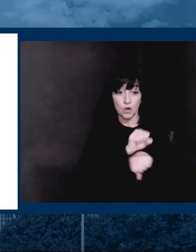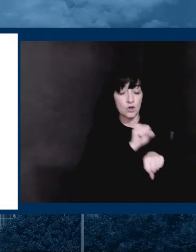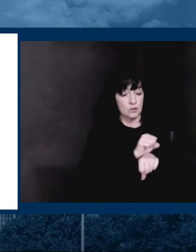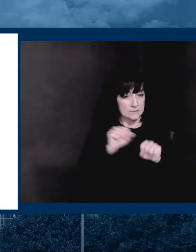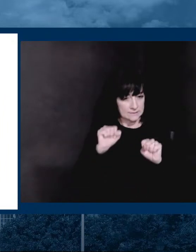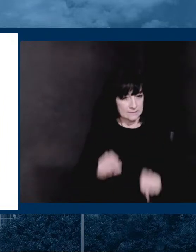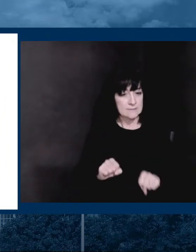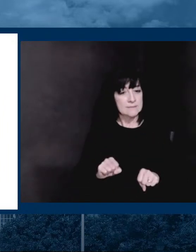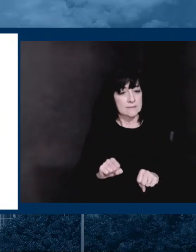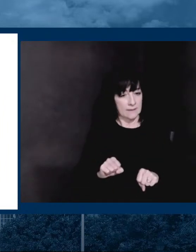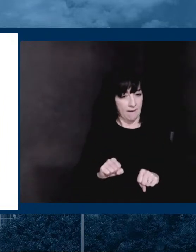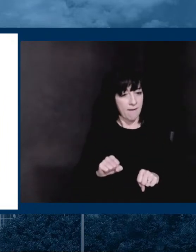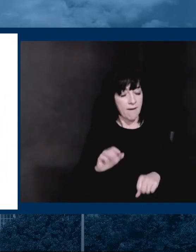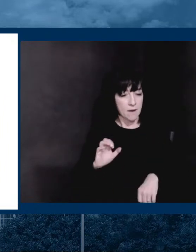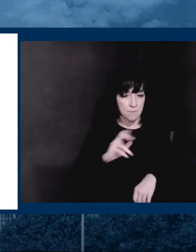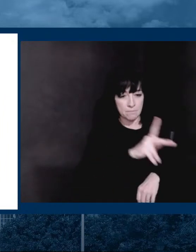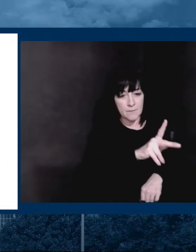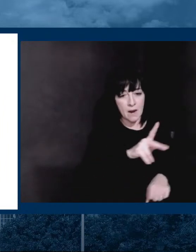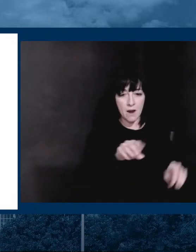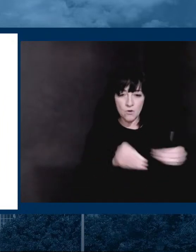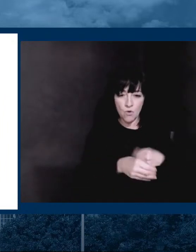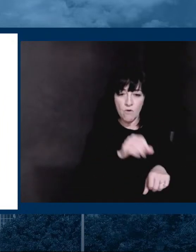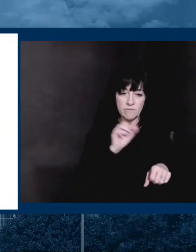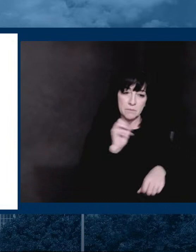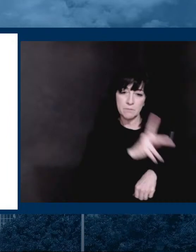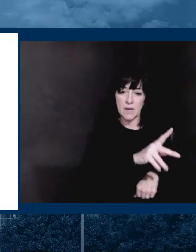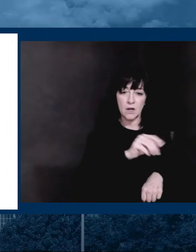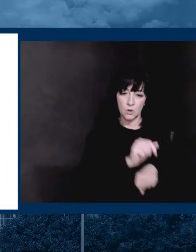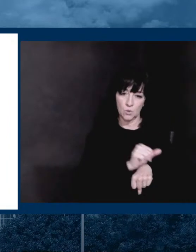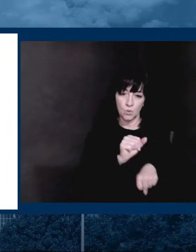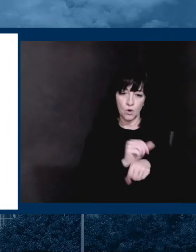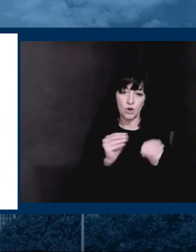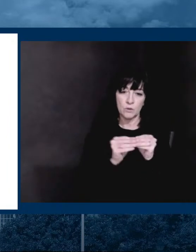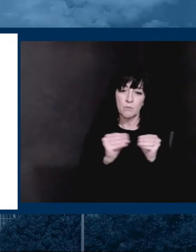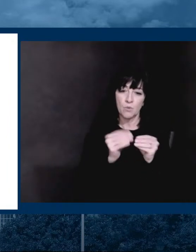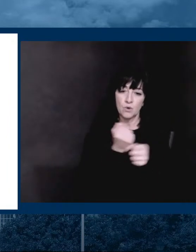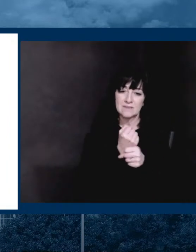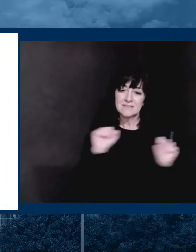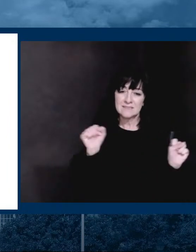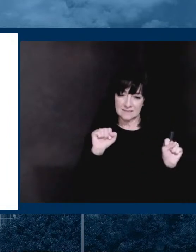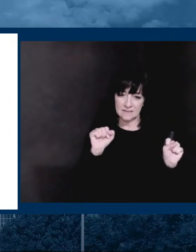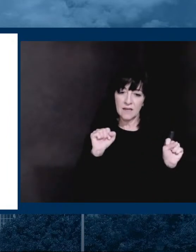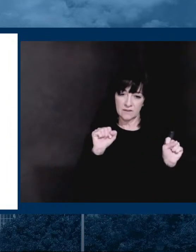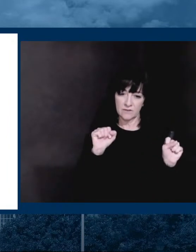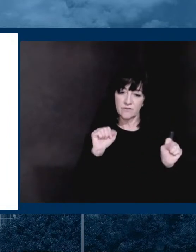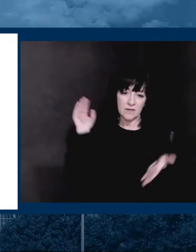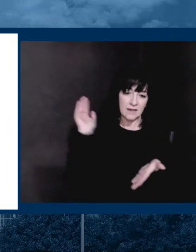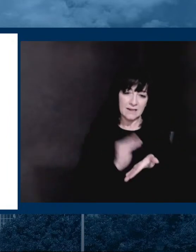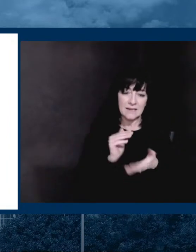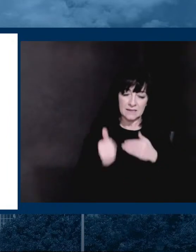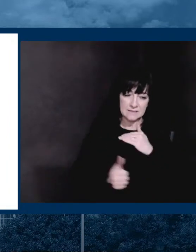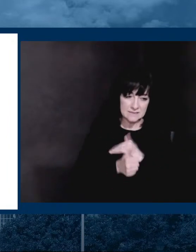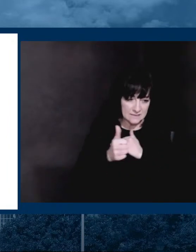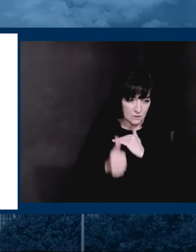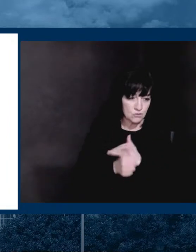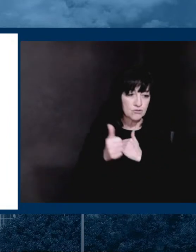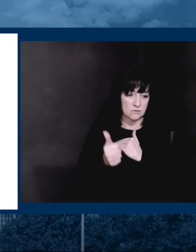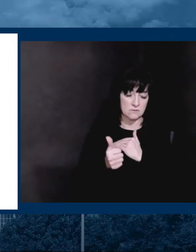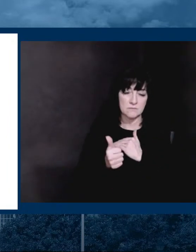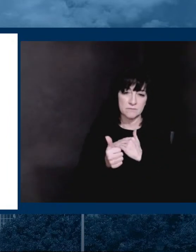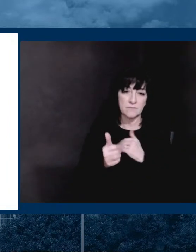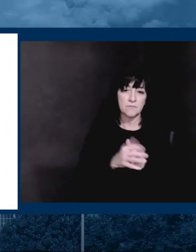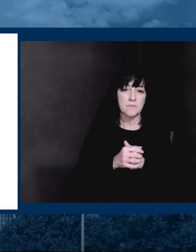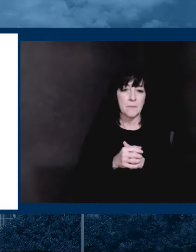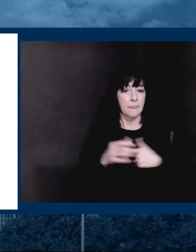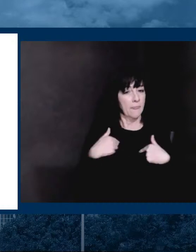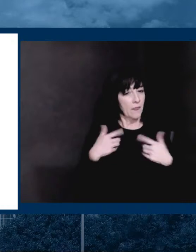sense of safety there, and so that we can get back to things more in a normal basis. We also need to